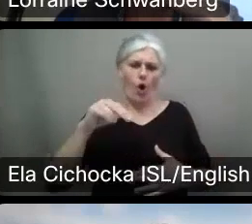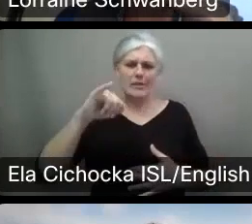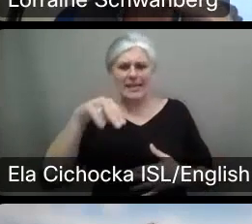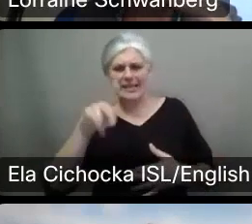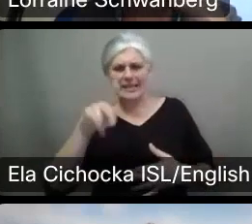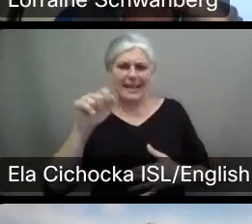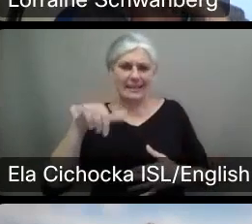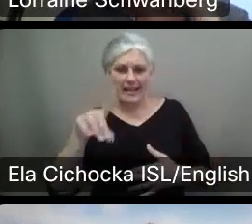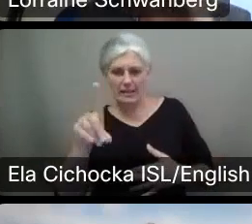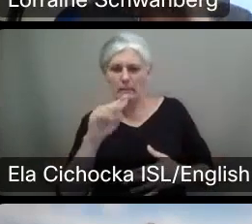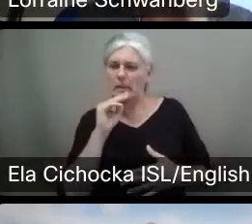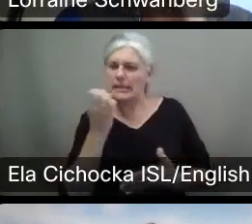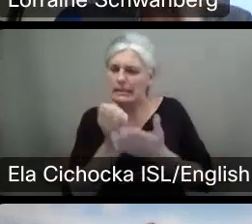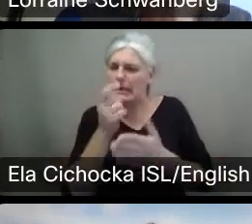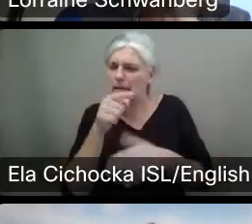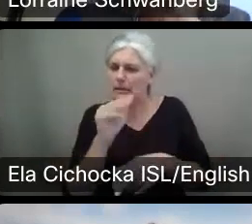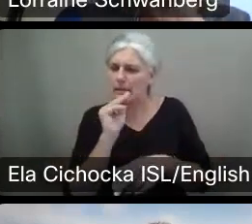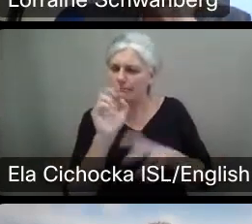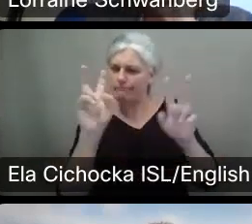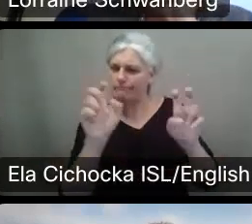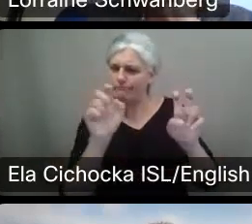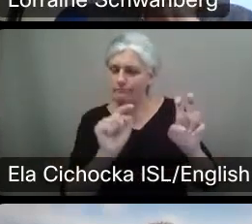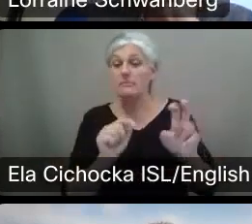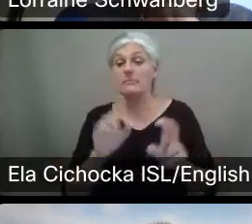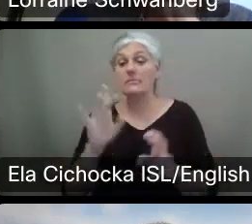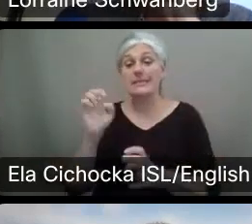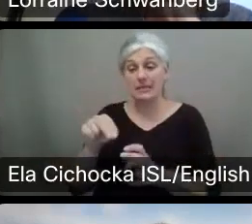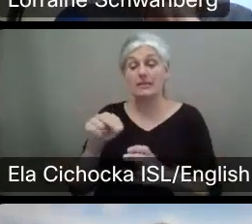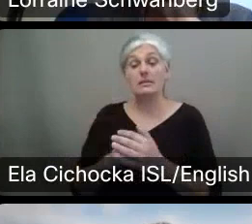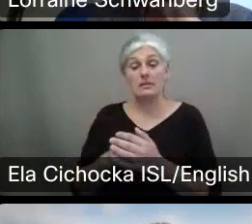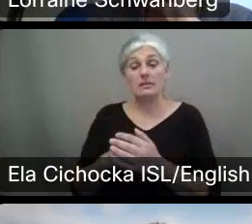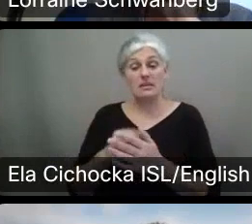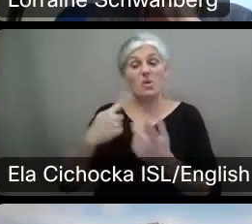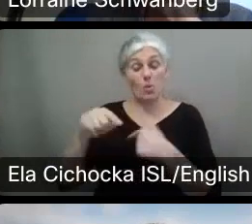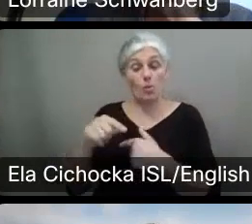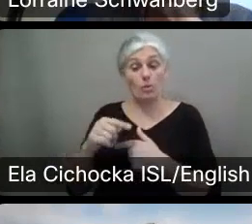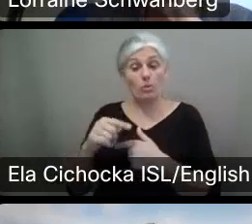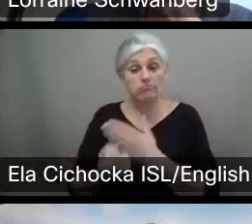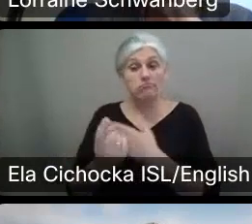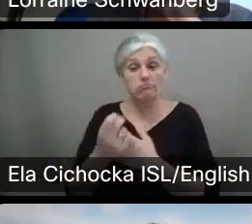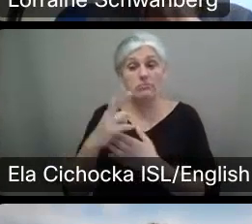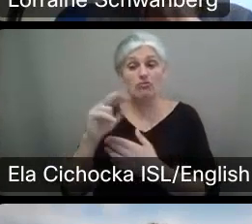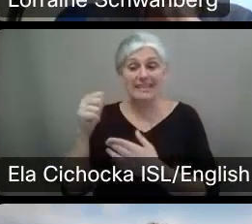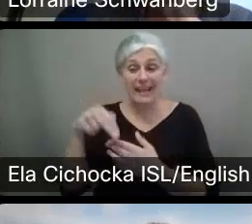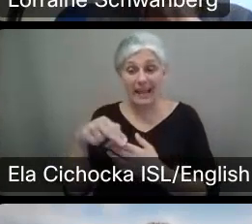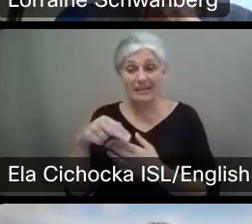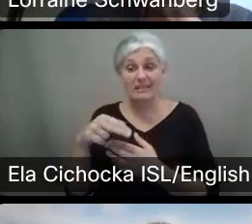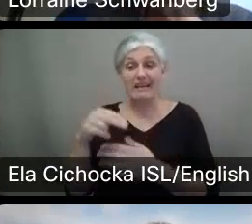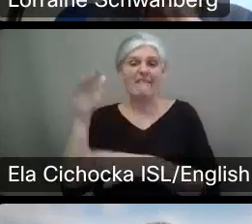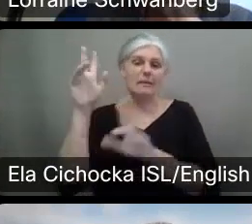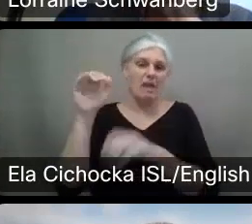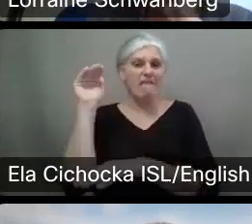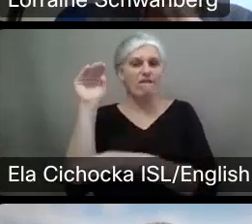foreign object? What do they mean? What's meant here? We tend to hear of retained foreign objects because